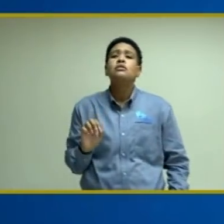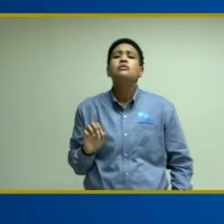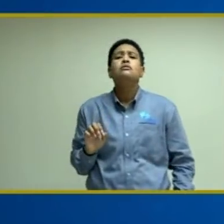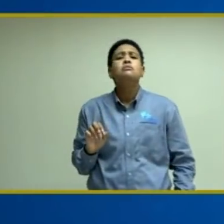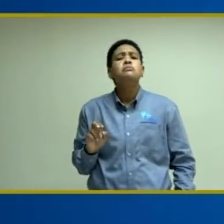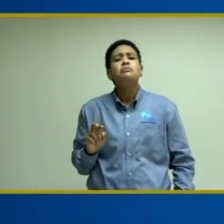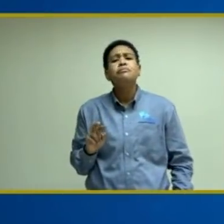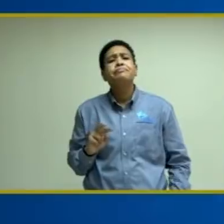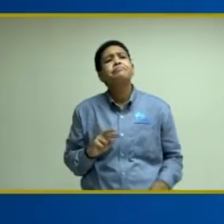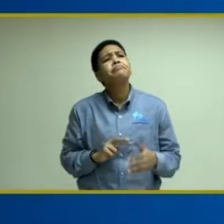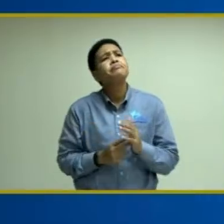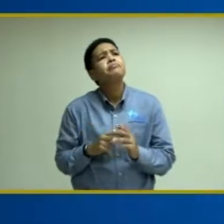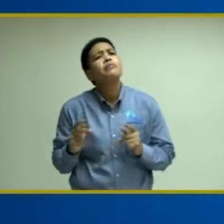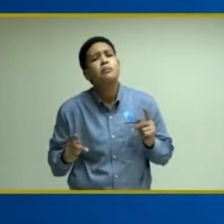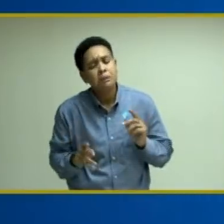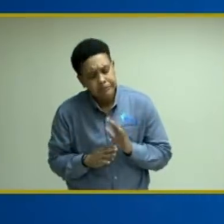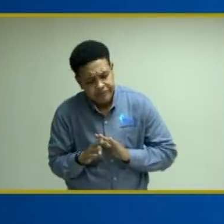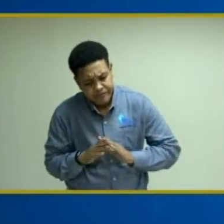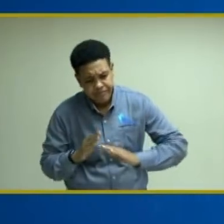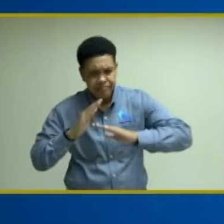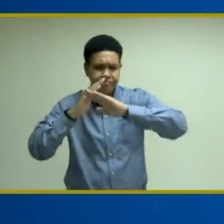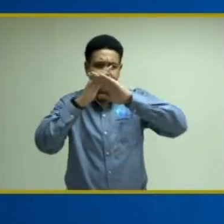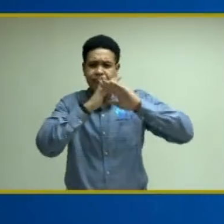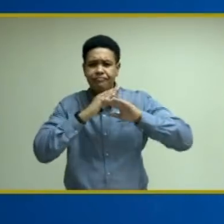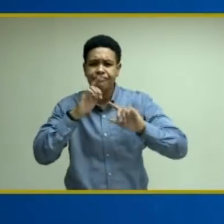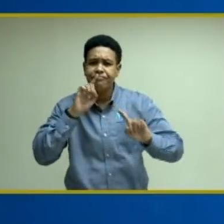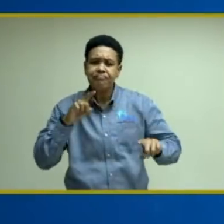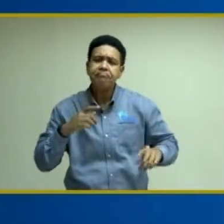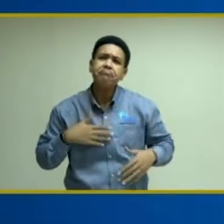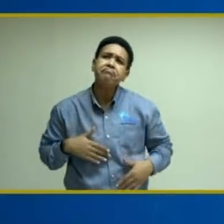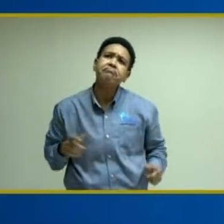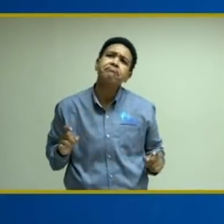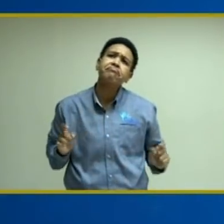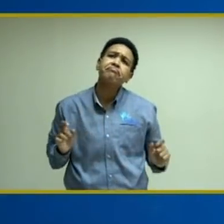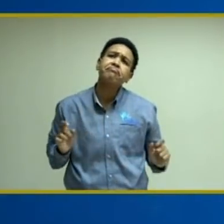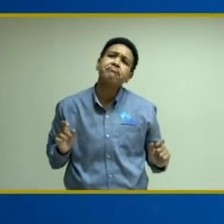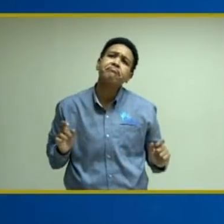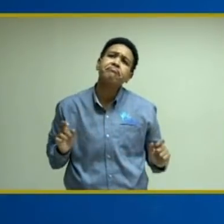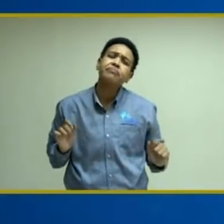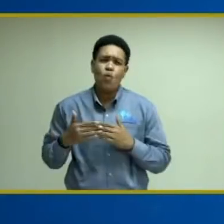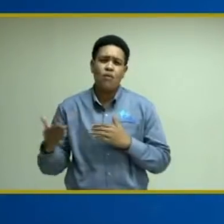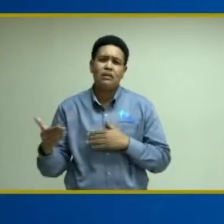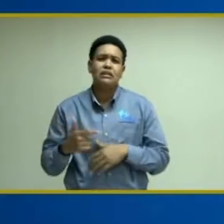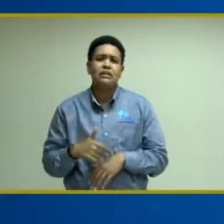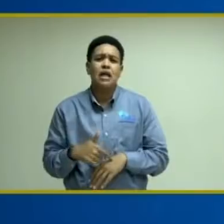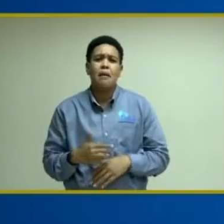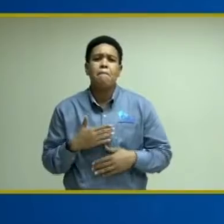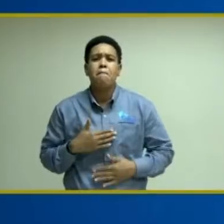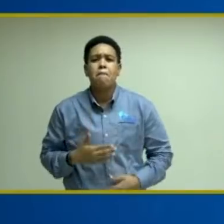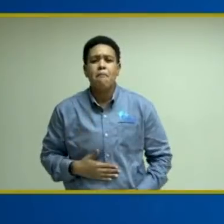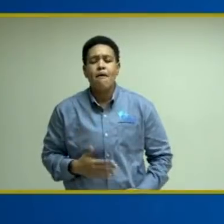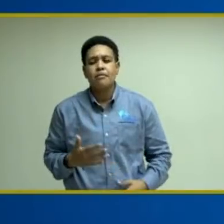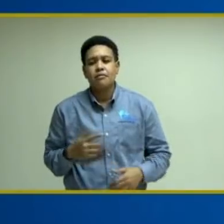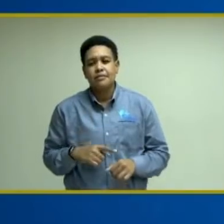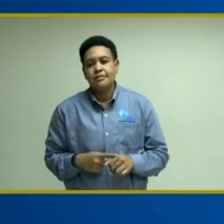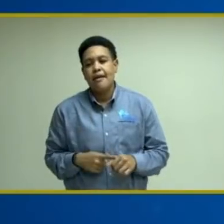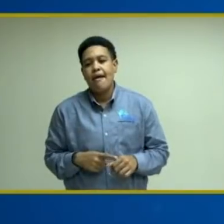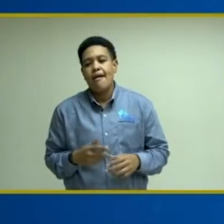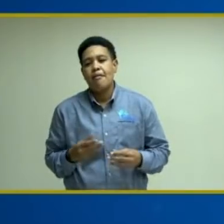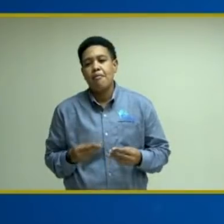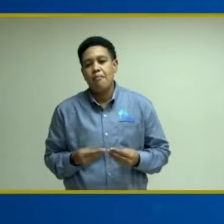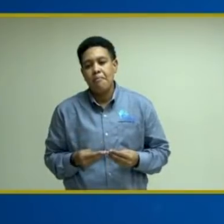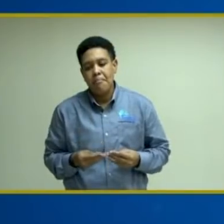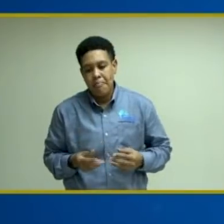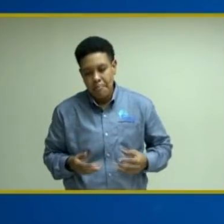developed an immune response, but over time, the immune response would have waned. Now, and they are